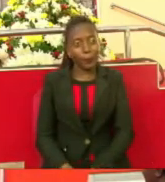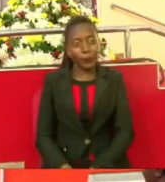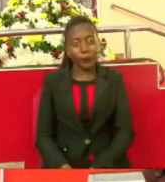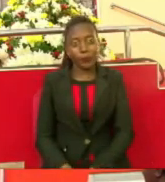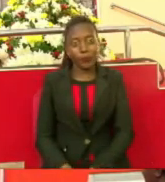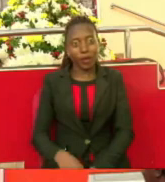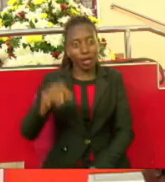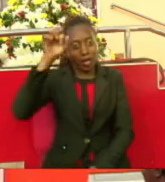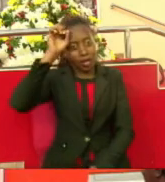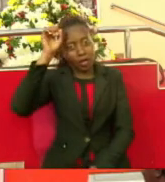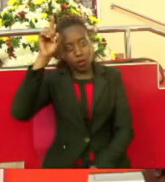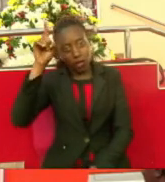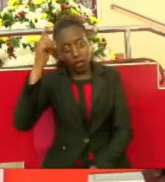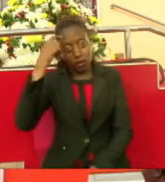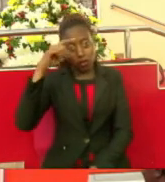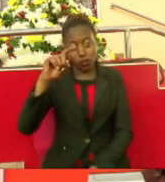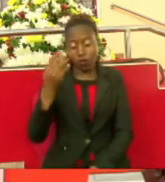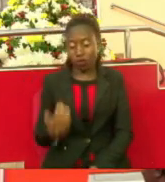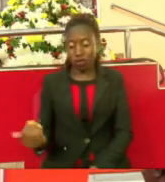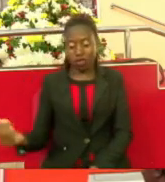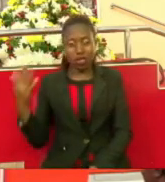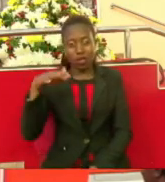Education for your child is not anything to gabble about.